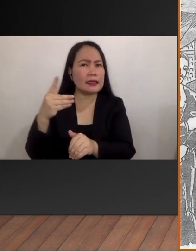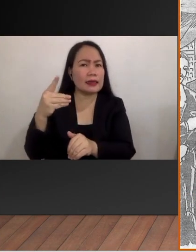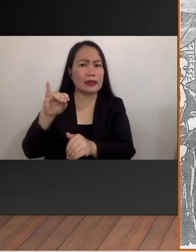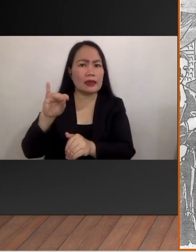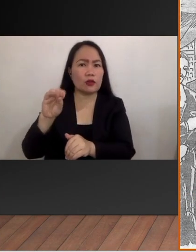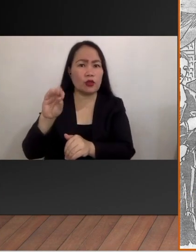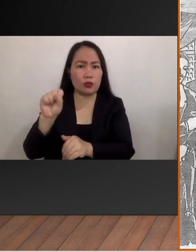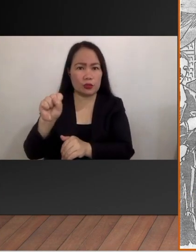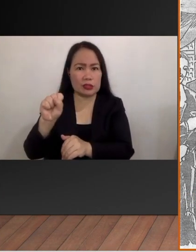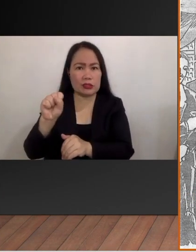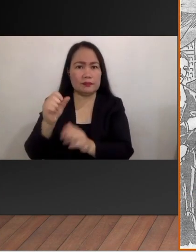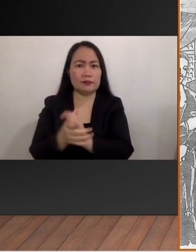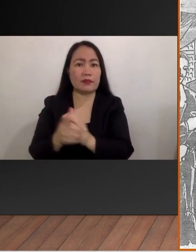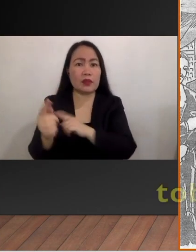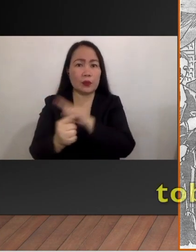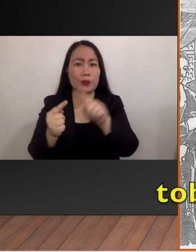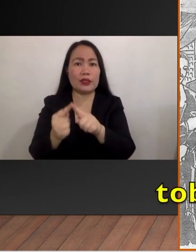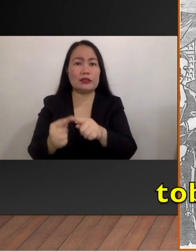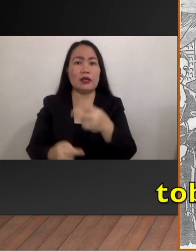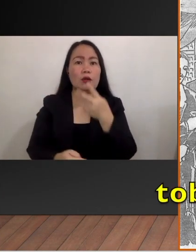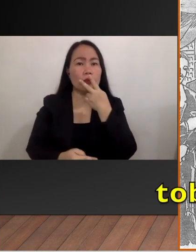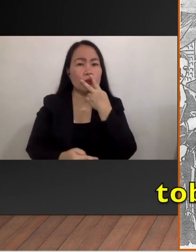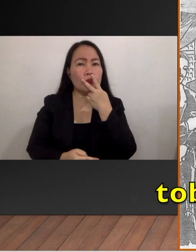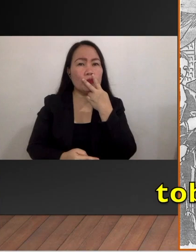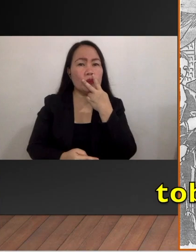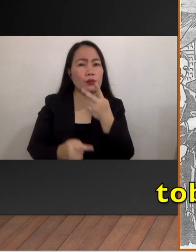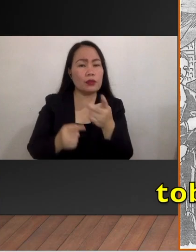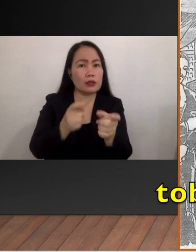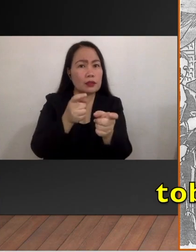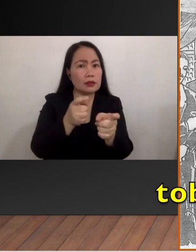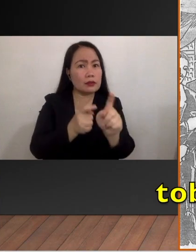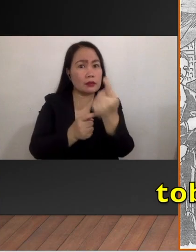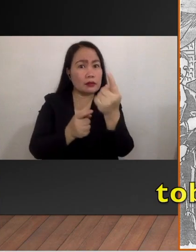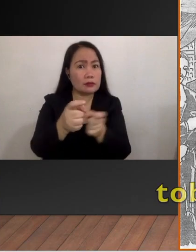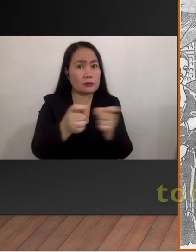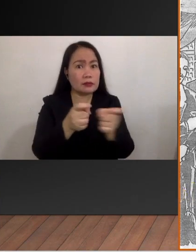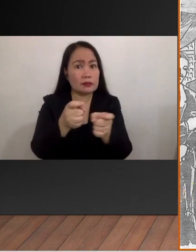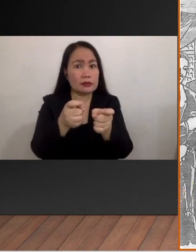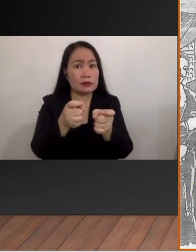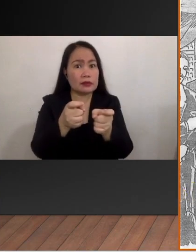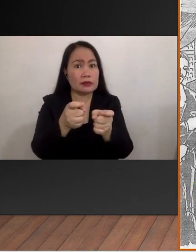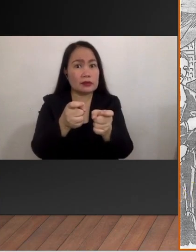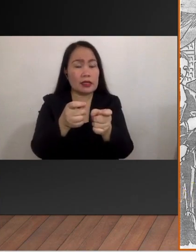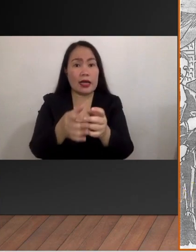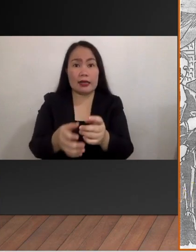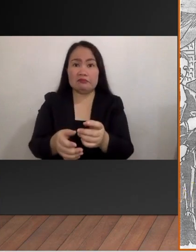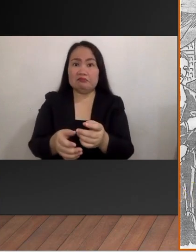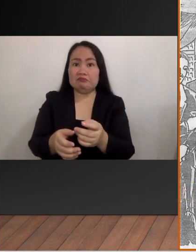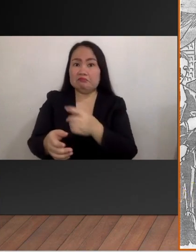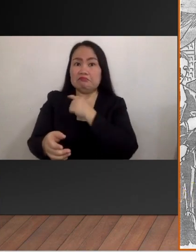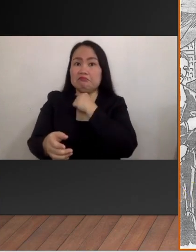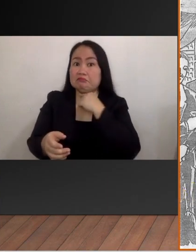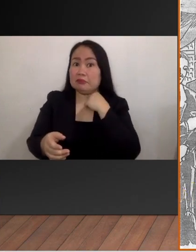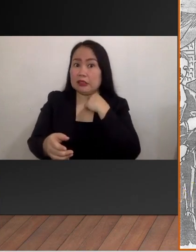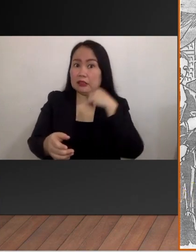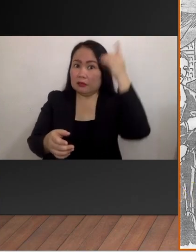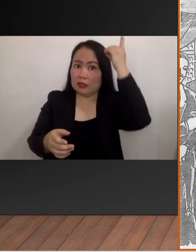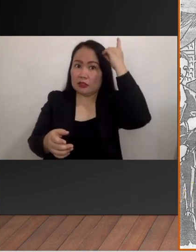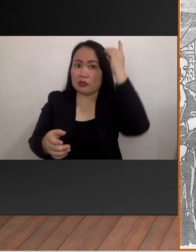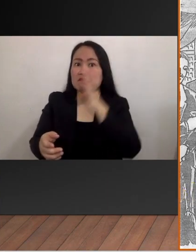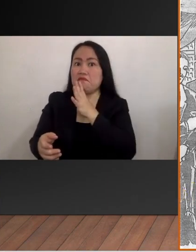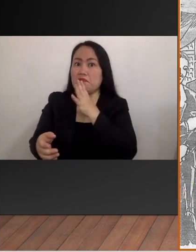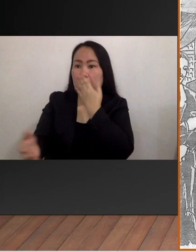Indios. When the tobacco monopoly was mentioned, Padre Damaso spoke badly about